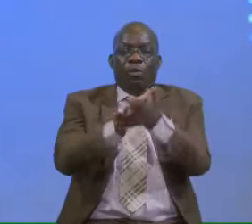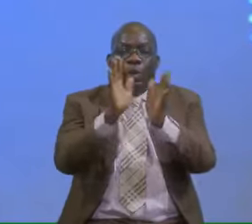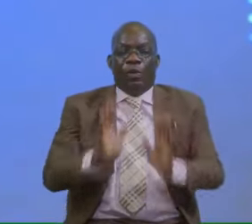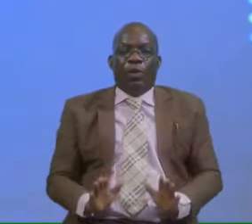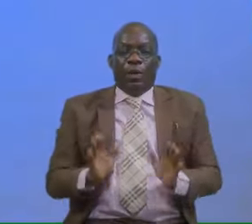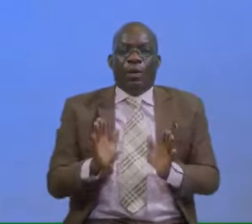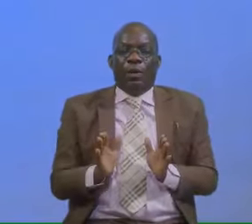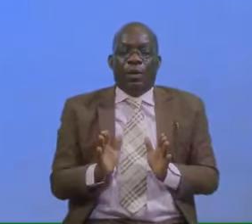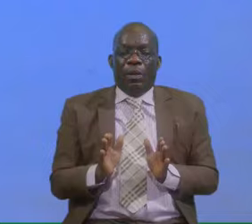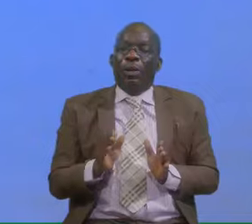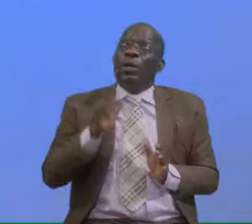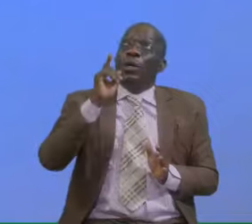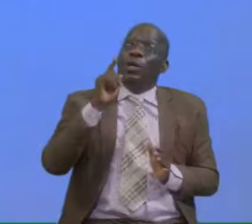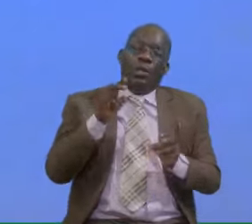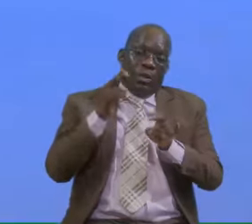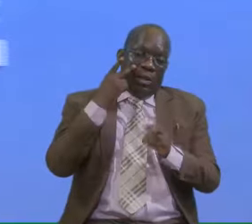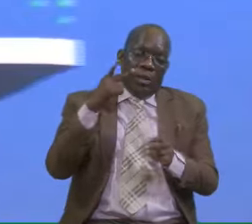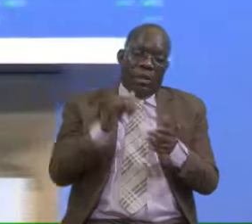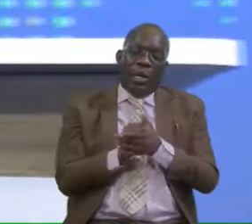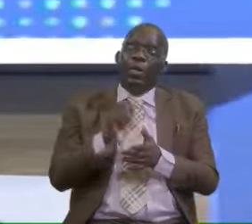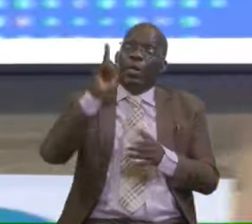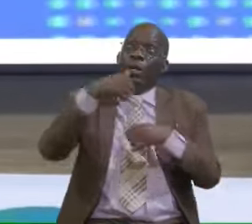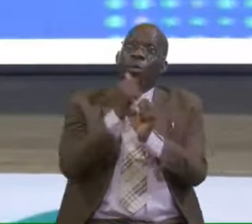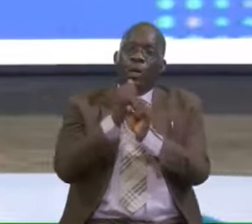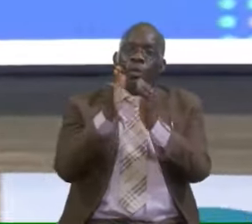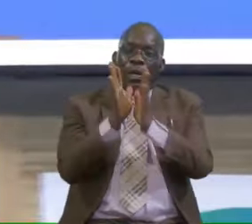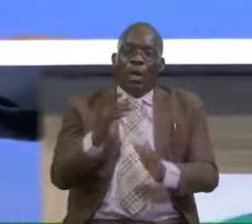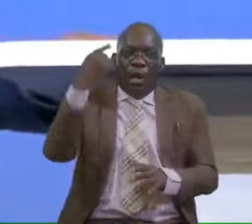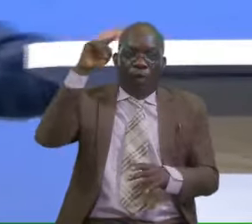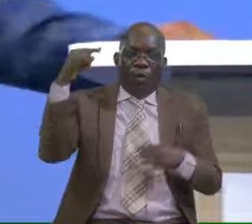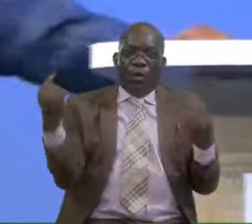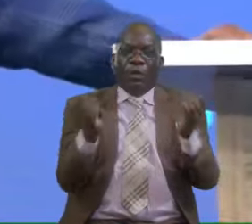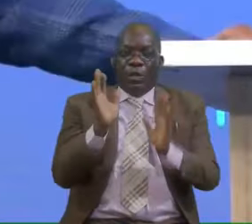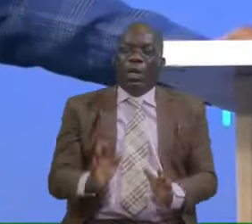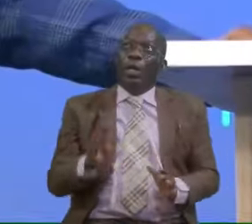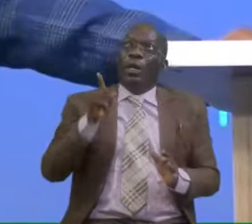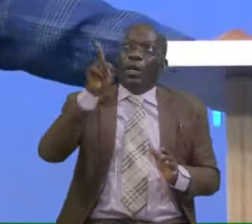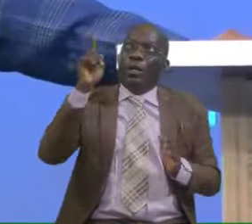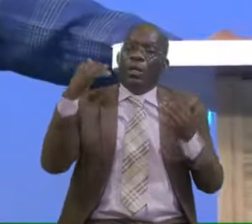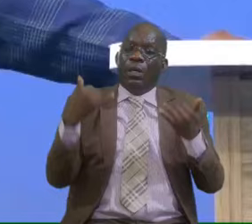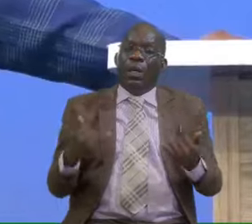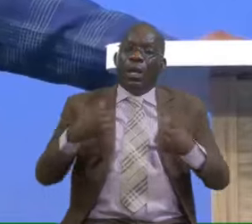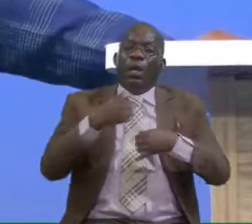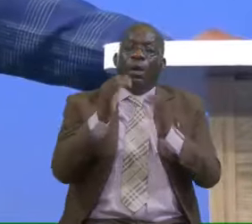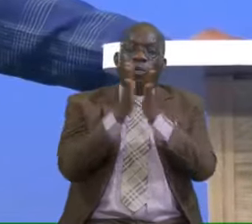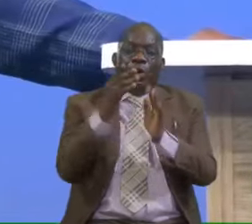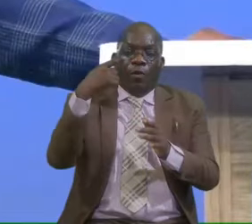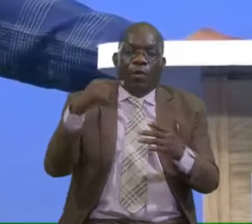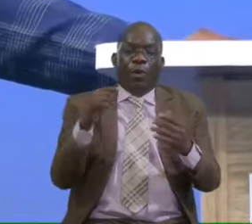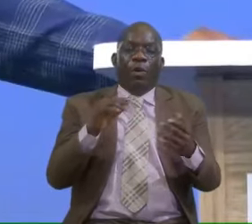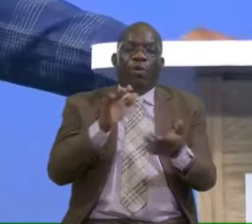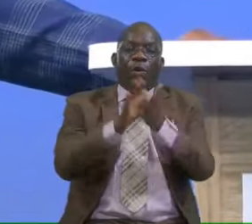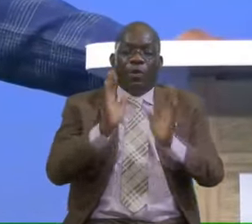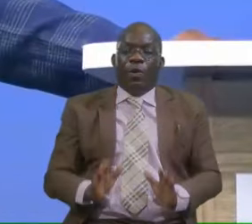that. He makes intercession for sinners. He now maketh intercession for saints. You're born